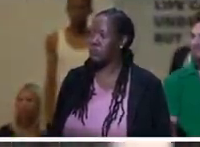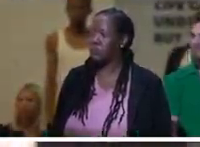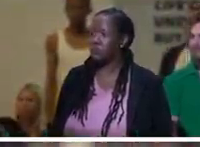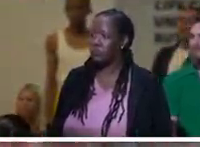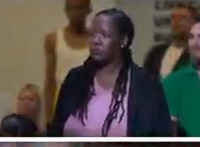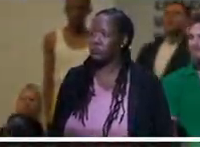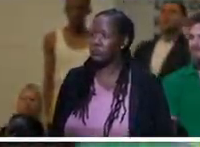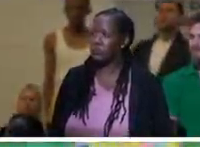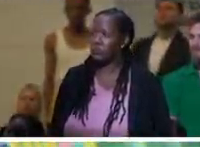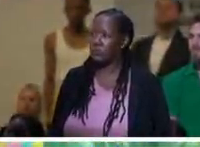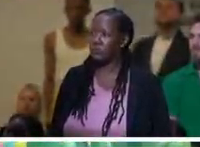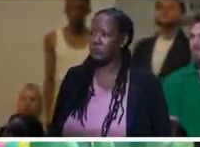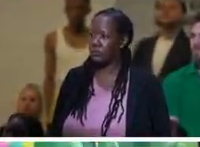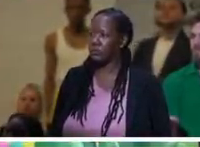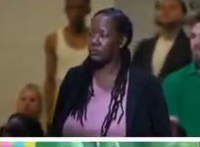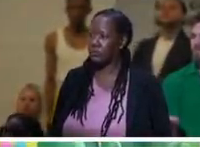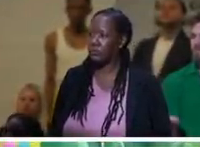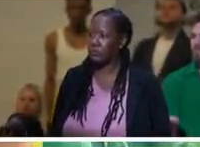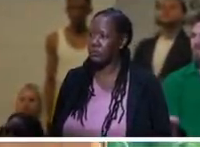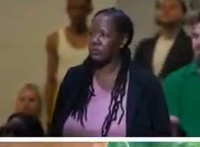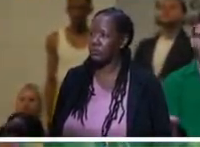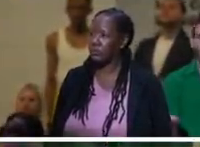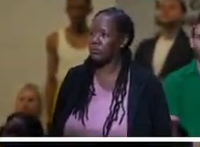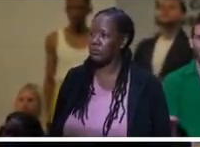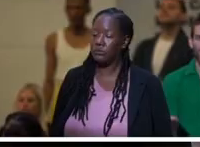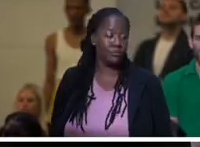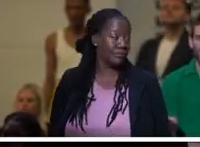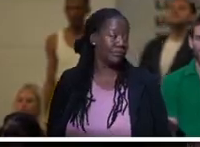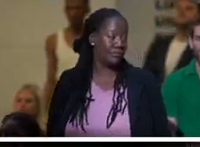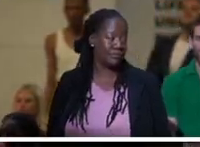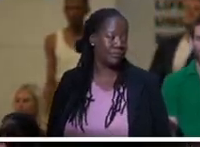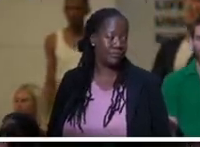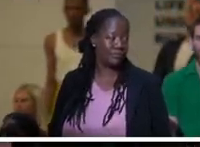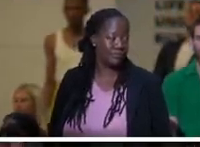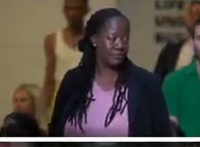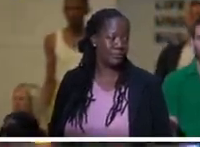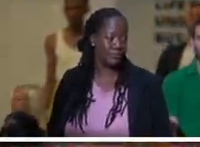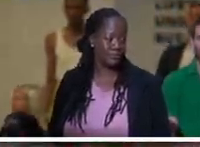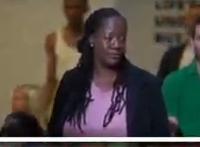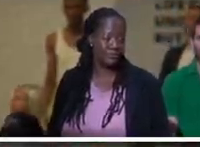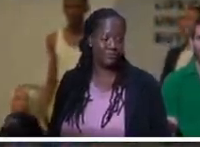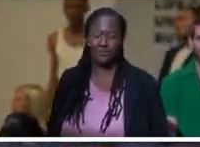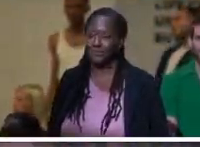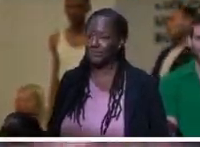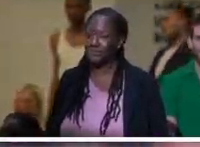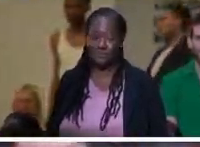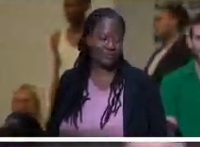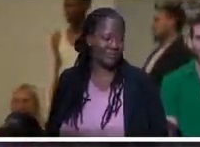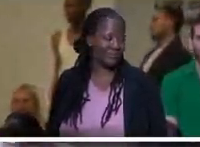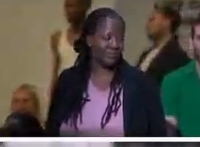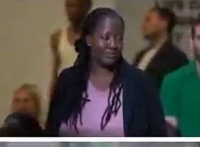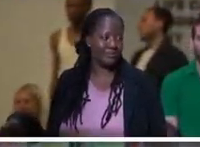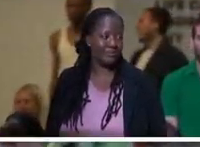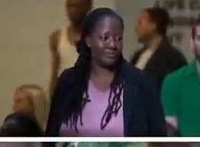your hips. Runway girls, are you that bitch? And don't you forget that dip and performance. You are now. Duck walk and show them how you break it down.